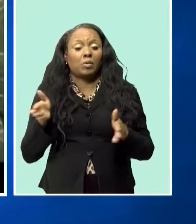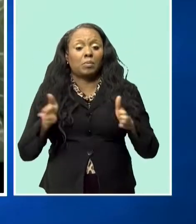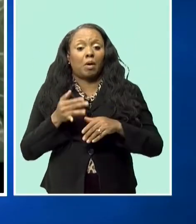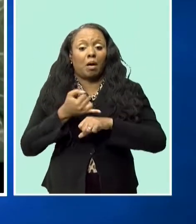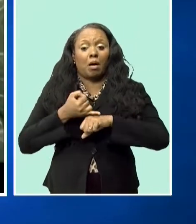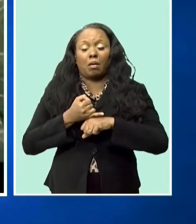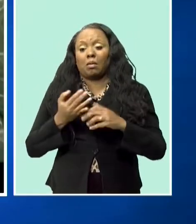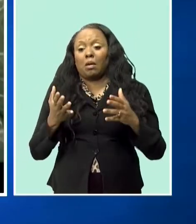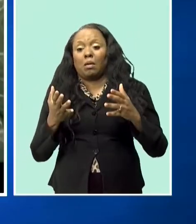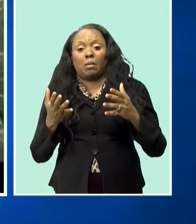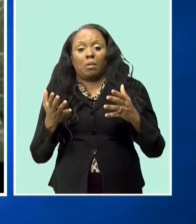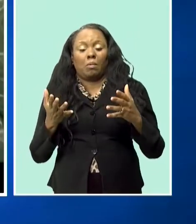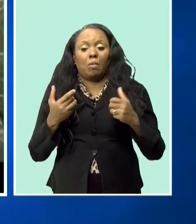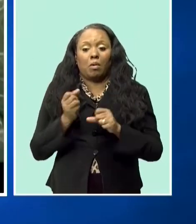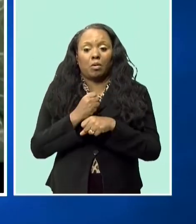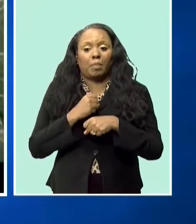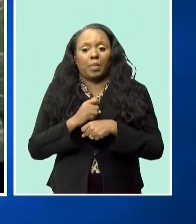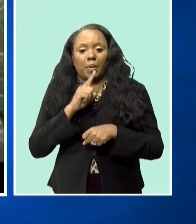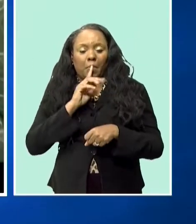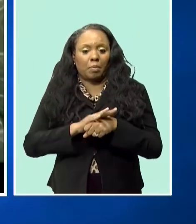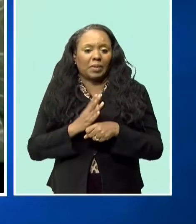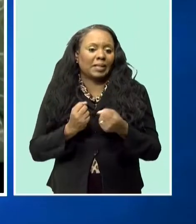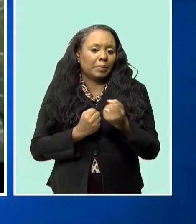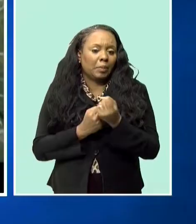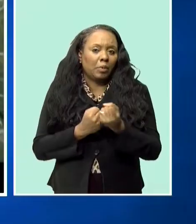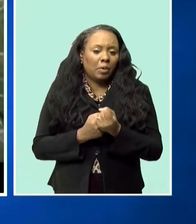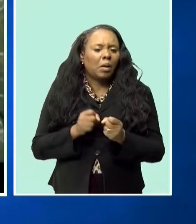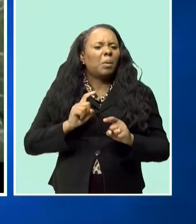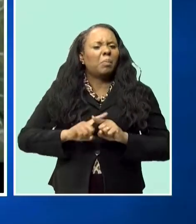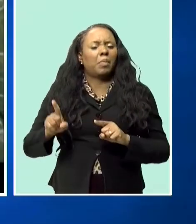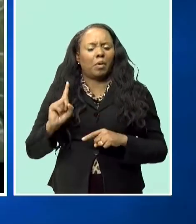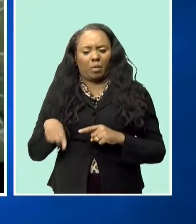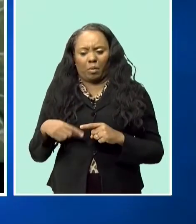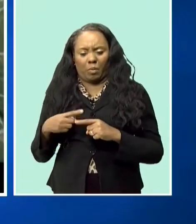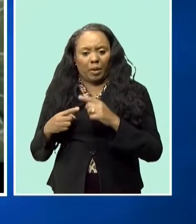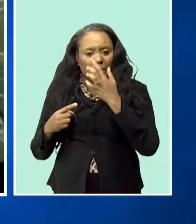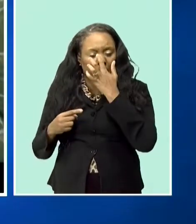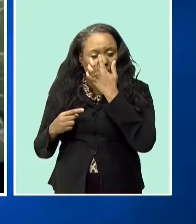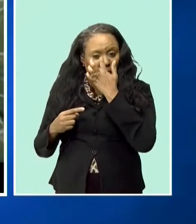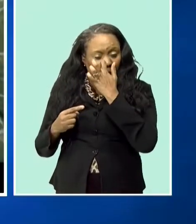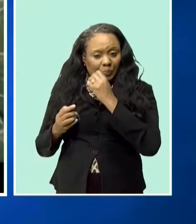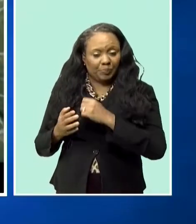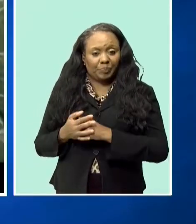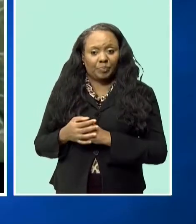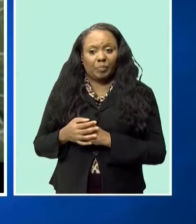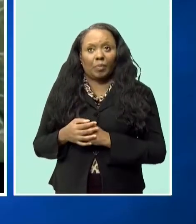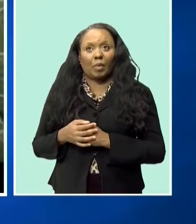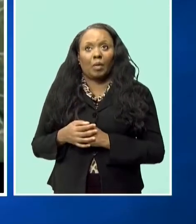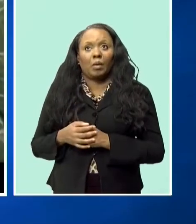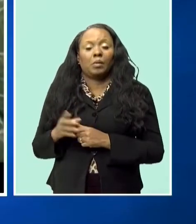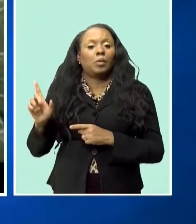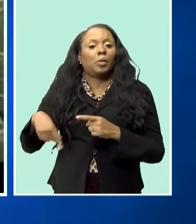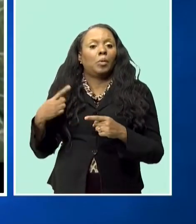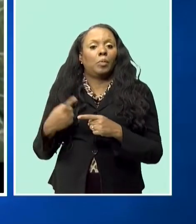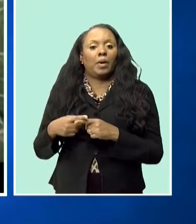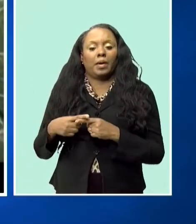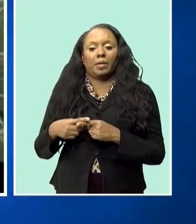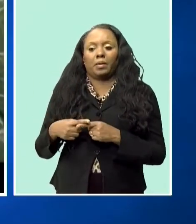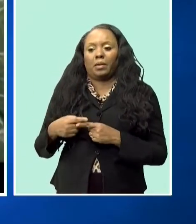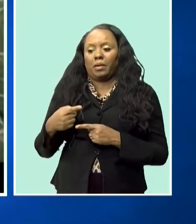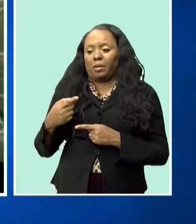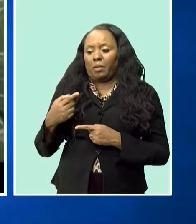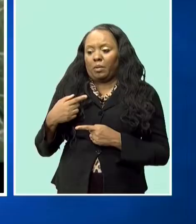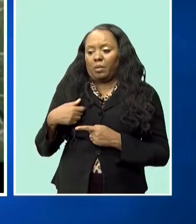the world wants to hear. But when those commitments are undermined by the inability to supply